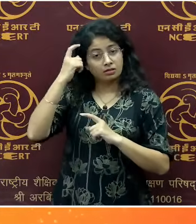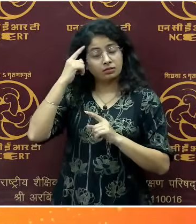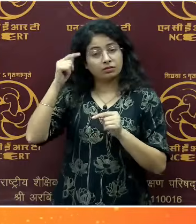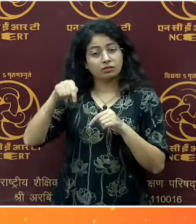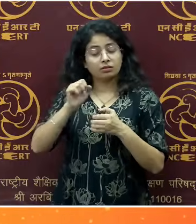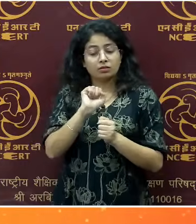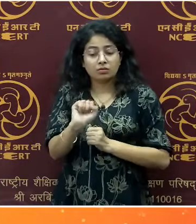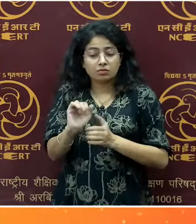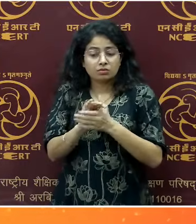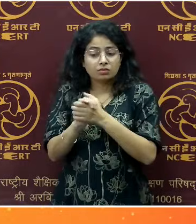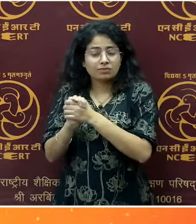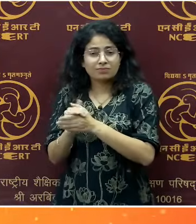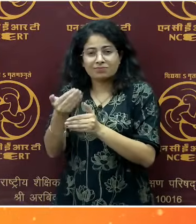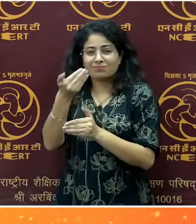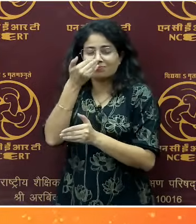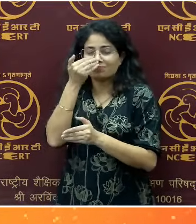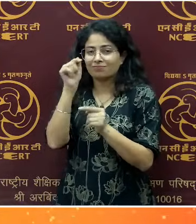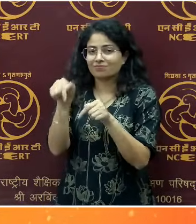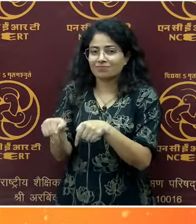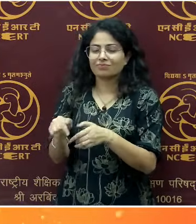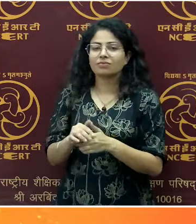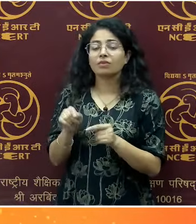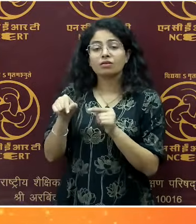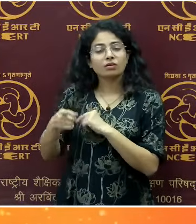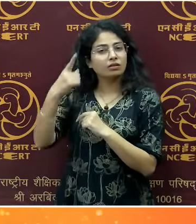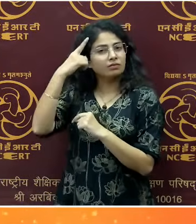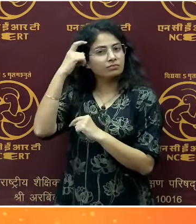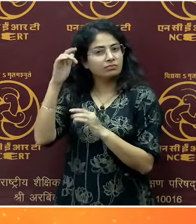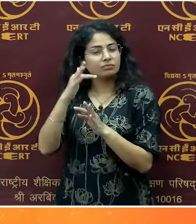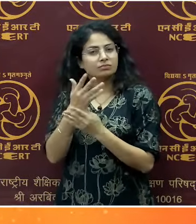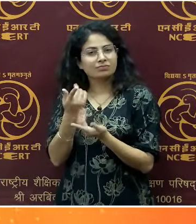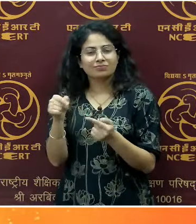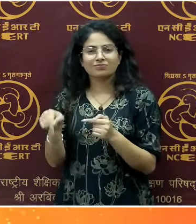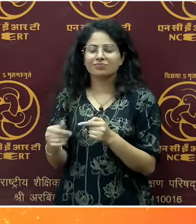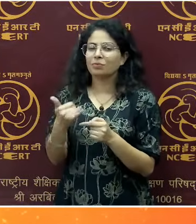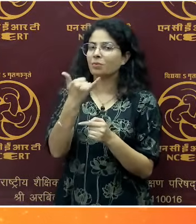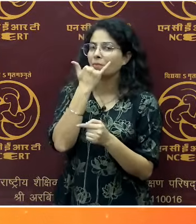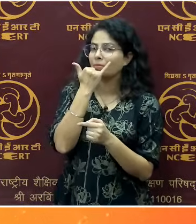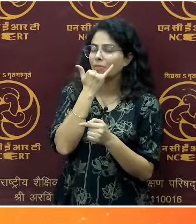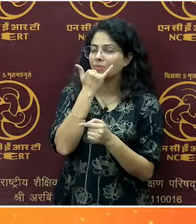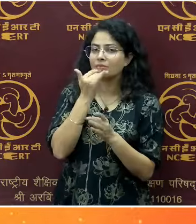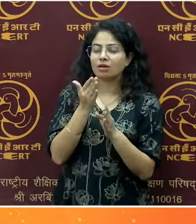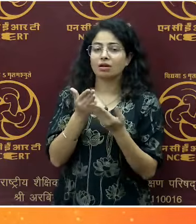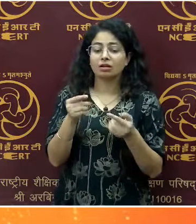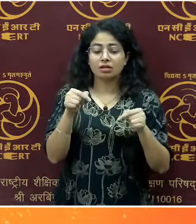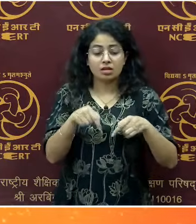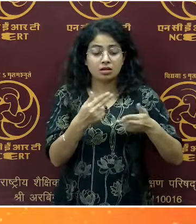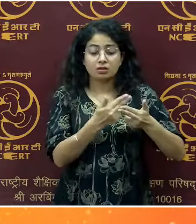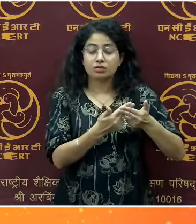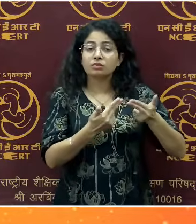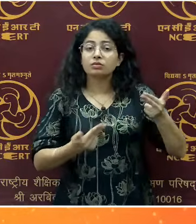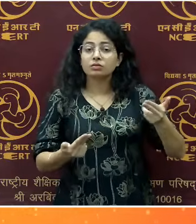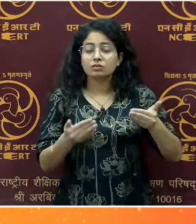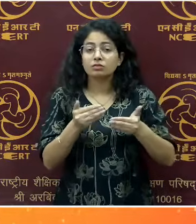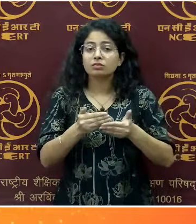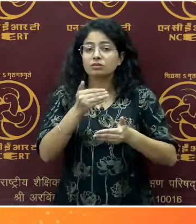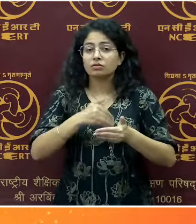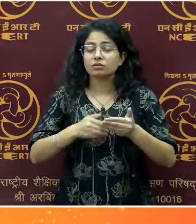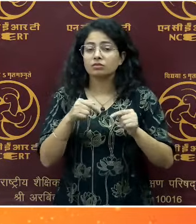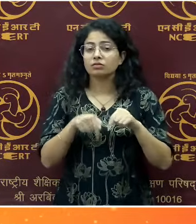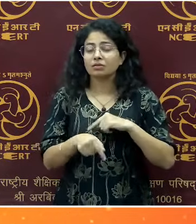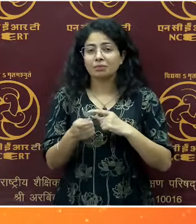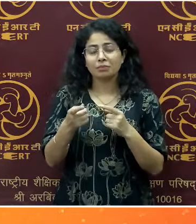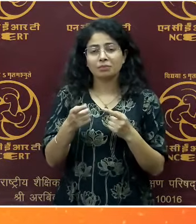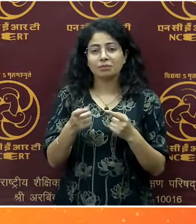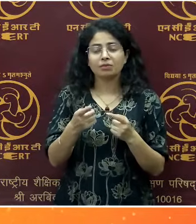were now feeling ashamed, and they realized their mistake. Remember the story, the learning from our